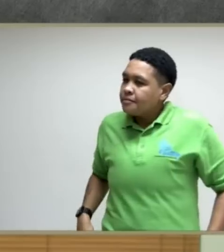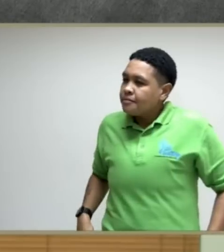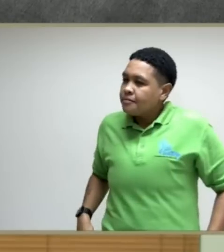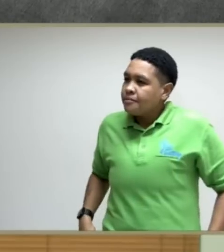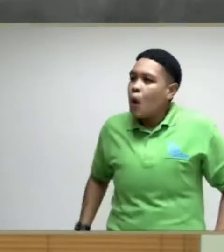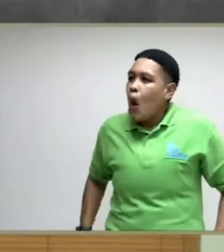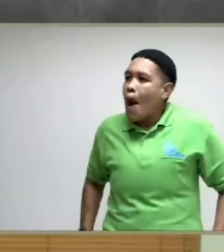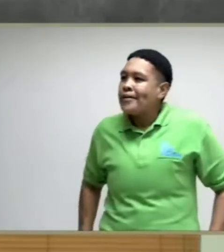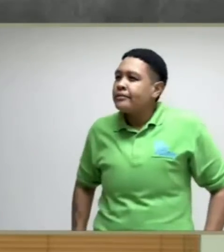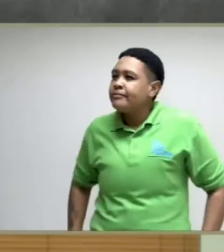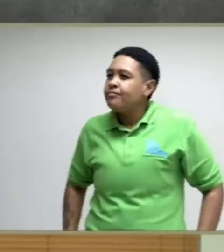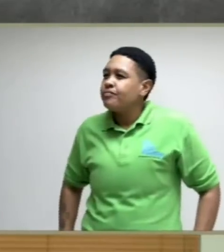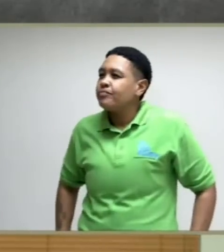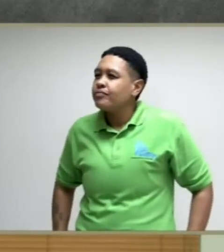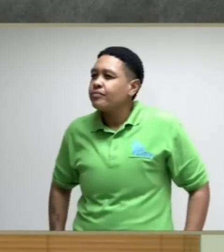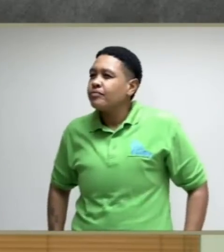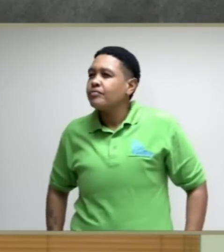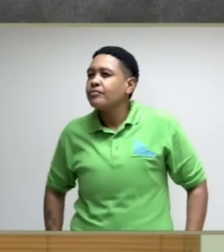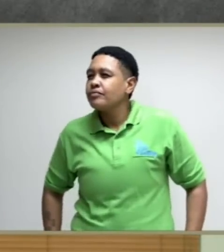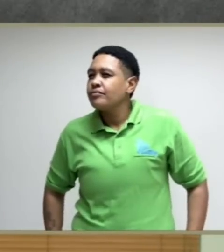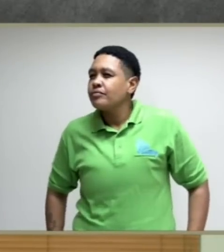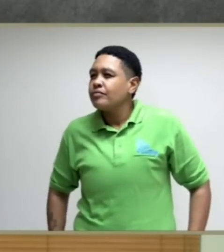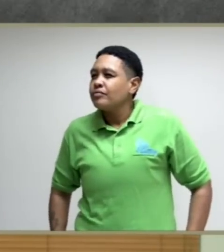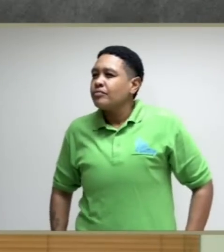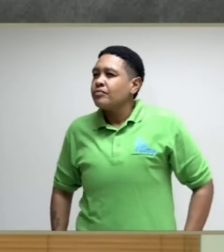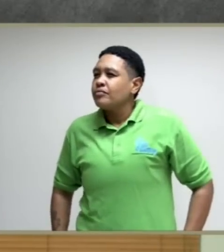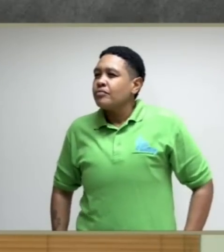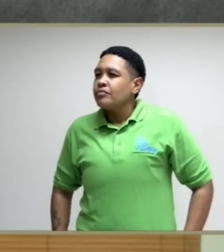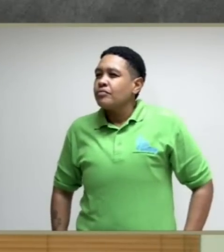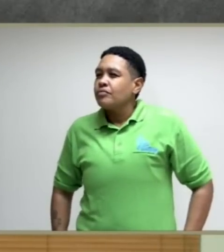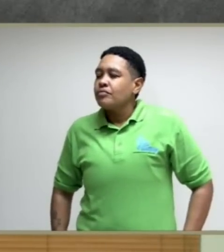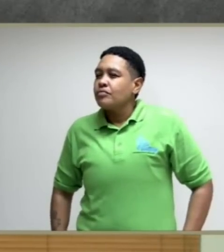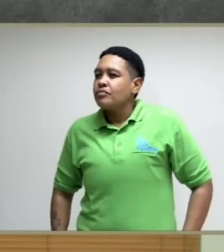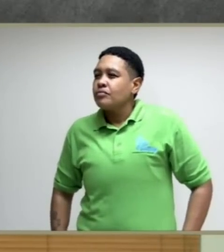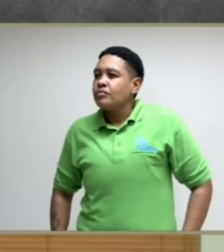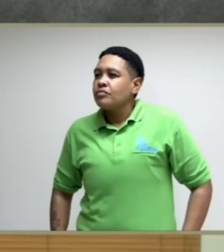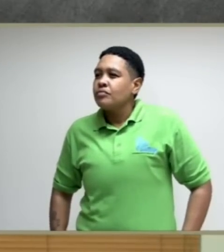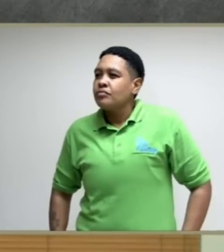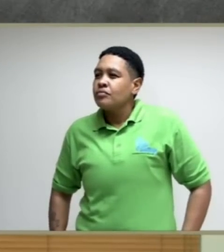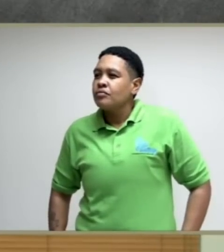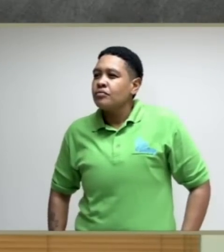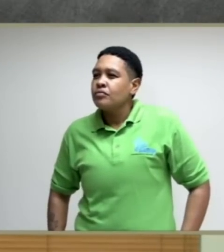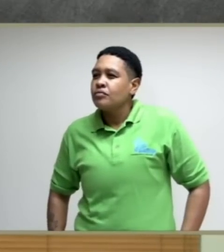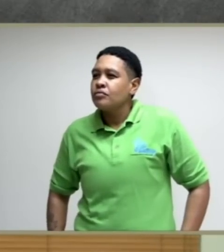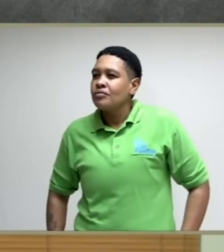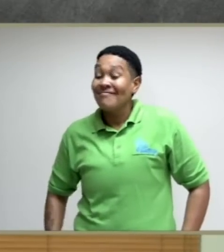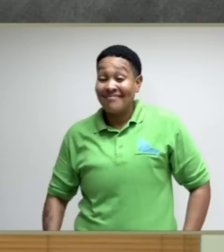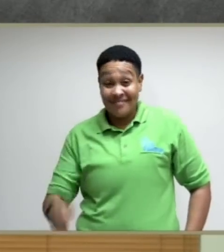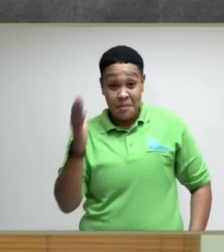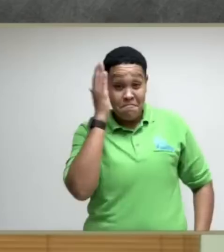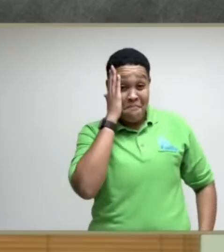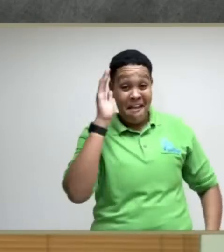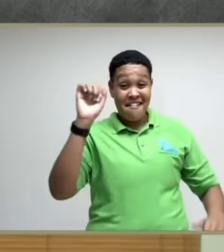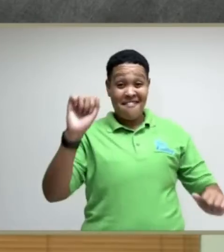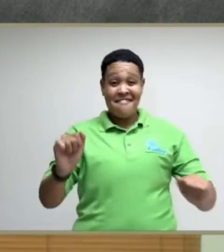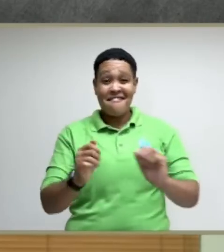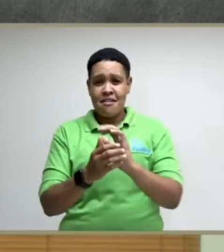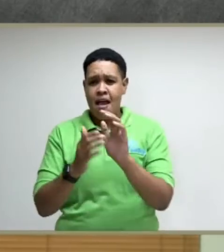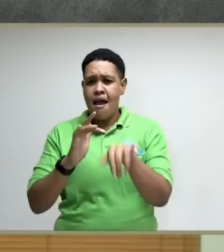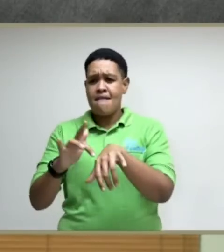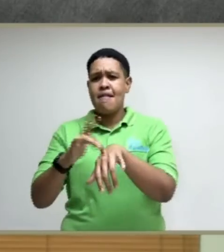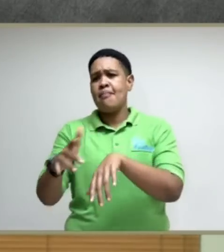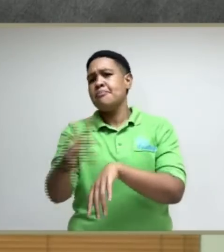And this is one in terms of bed capacity. We would have prepared 716